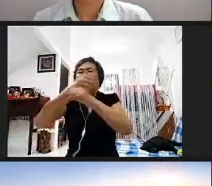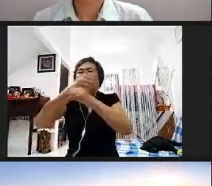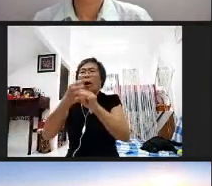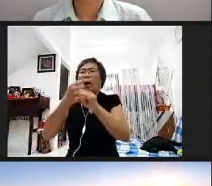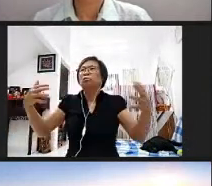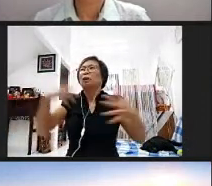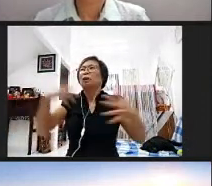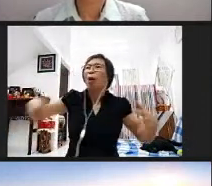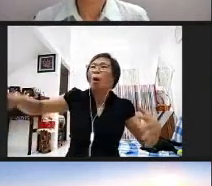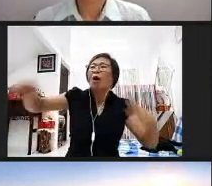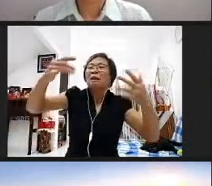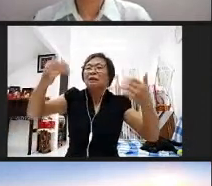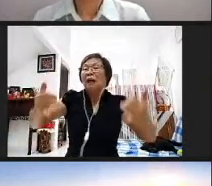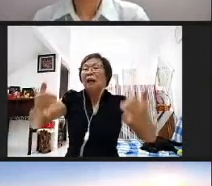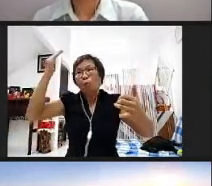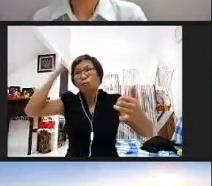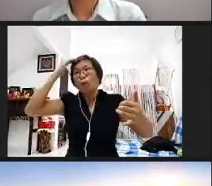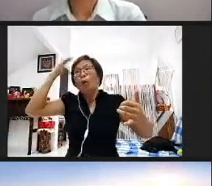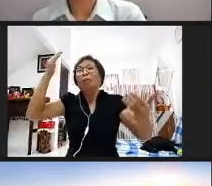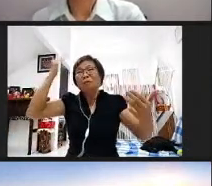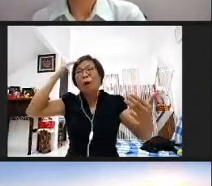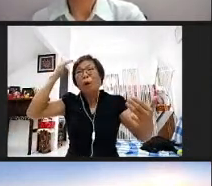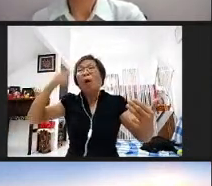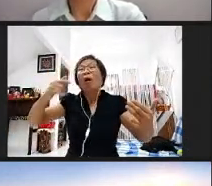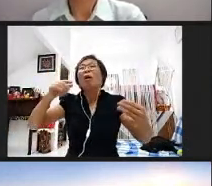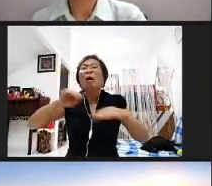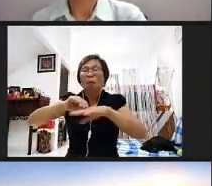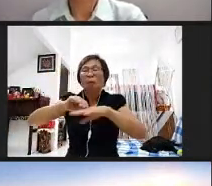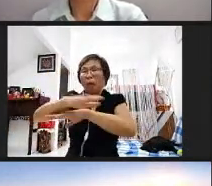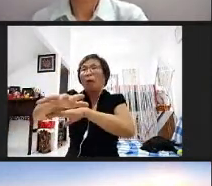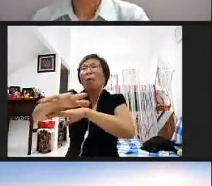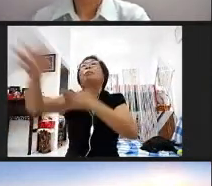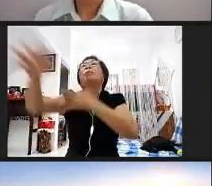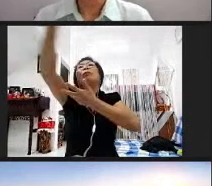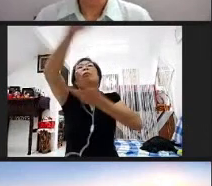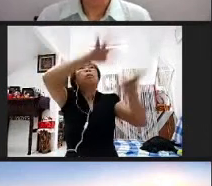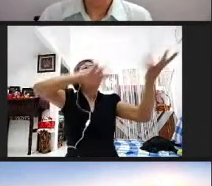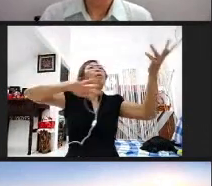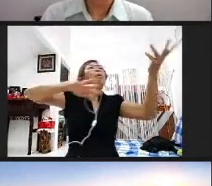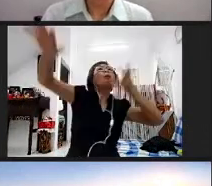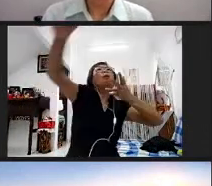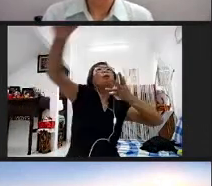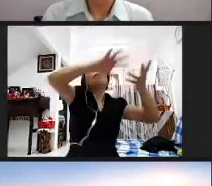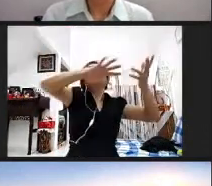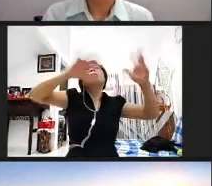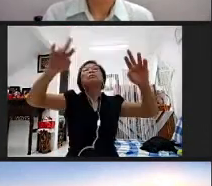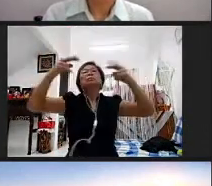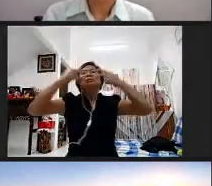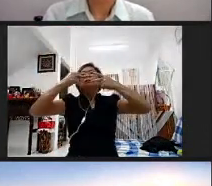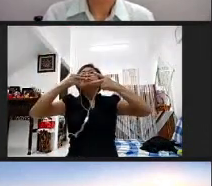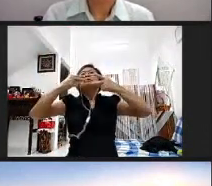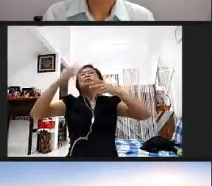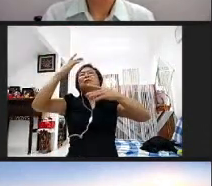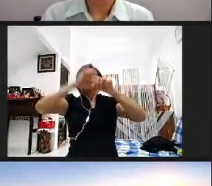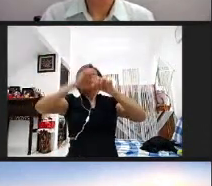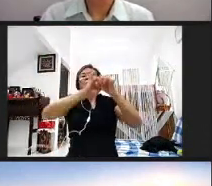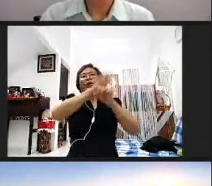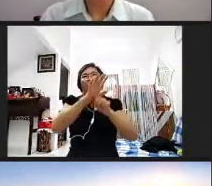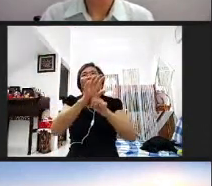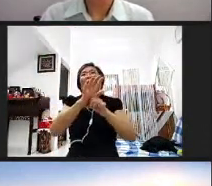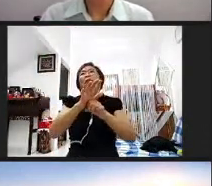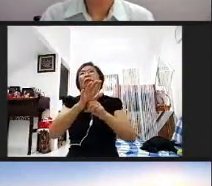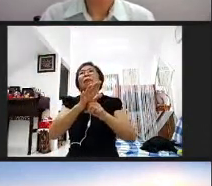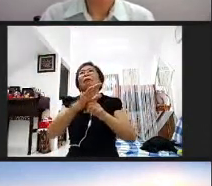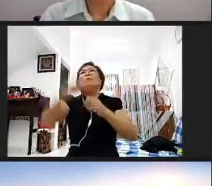these infections occurs airborne, hardly any through formats. Okay, so we need, I think,